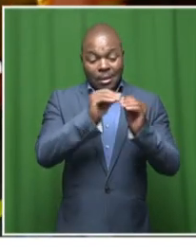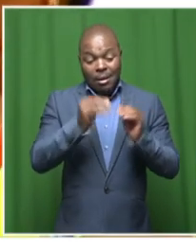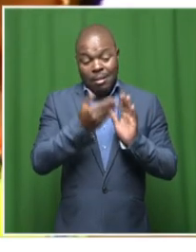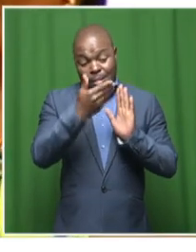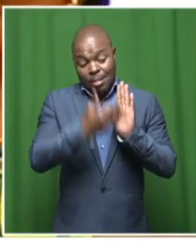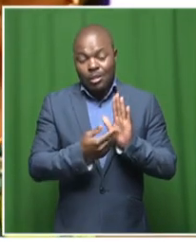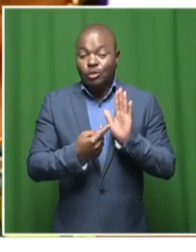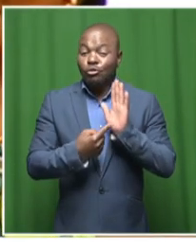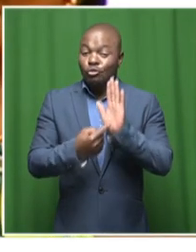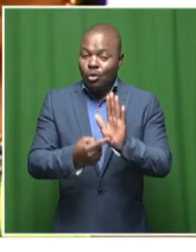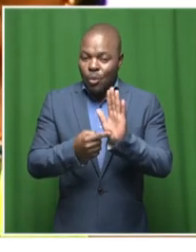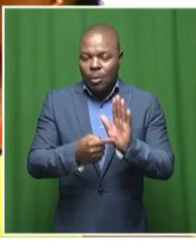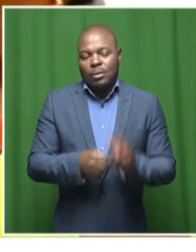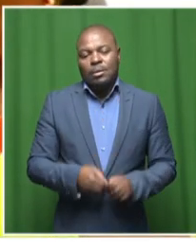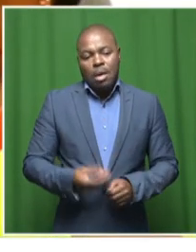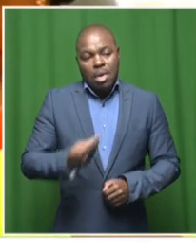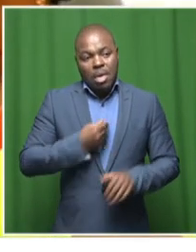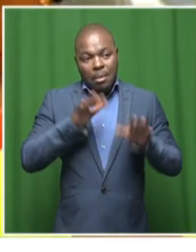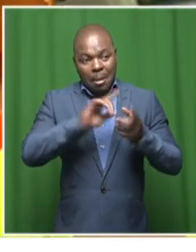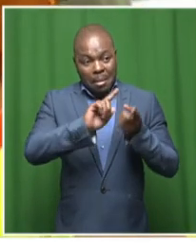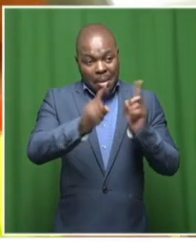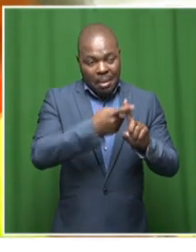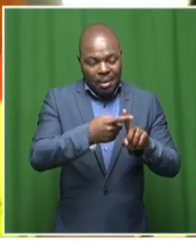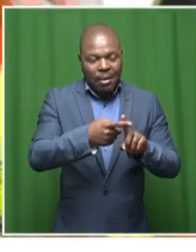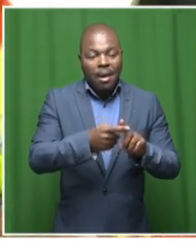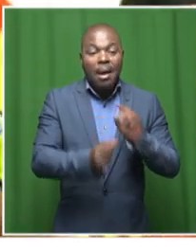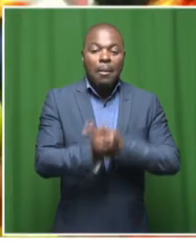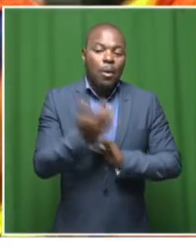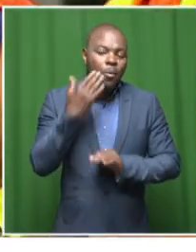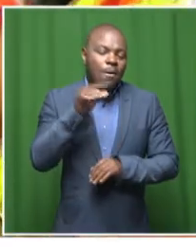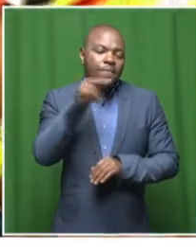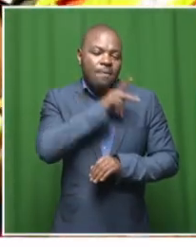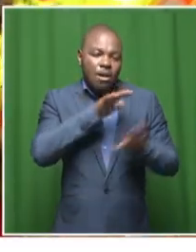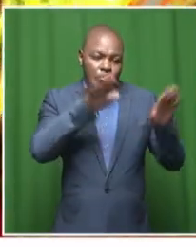most accidents involving young people happen between Friday night